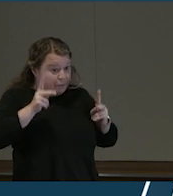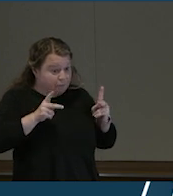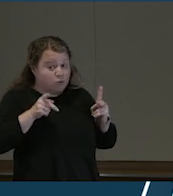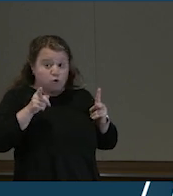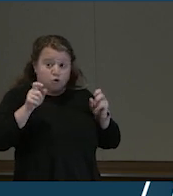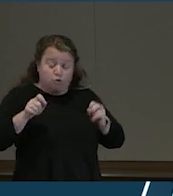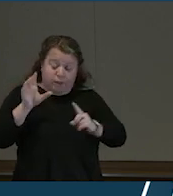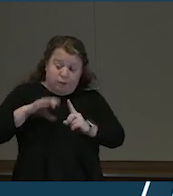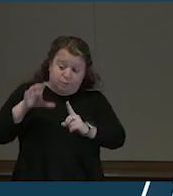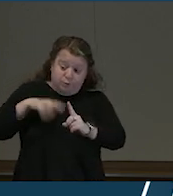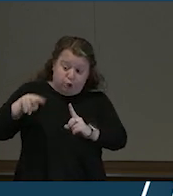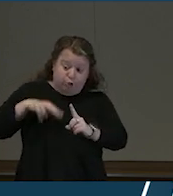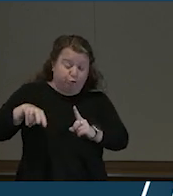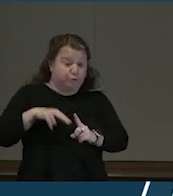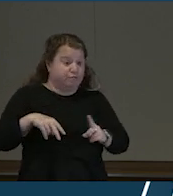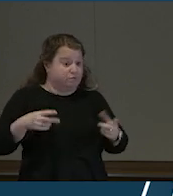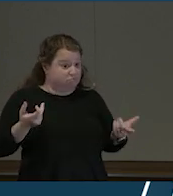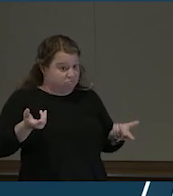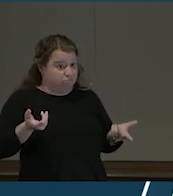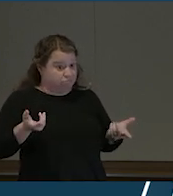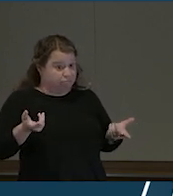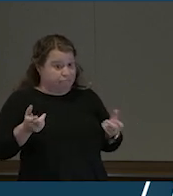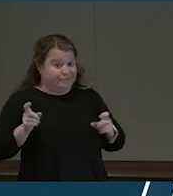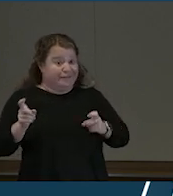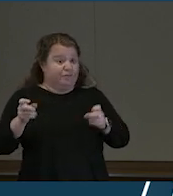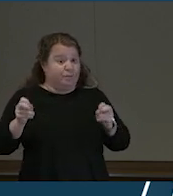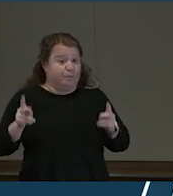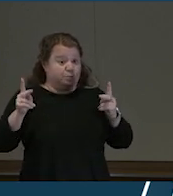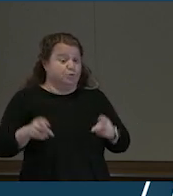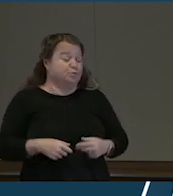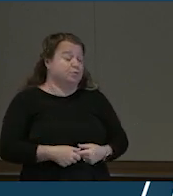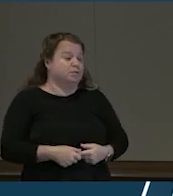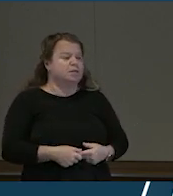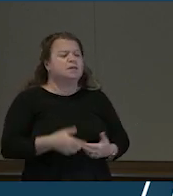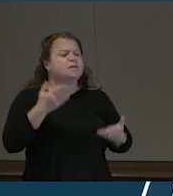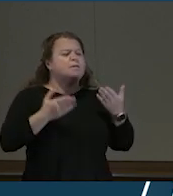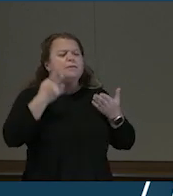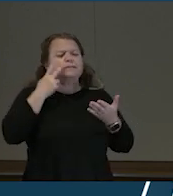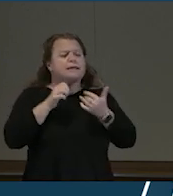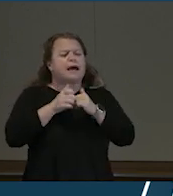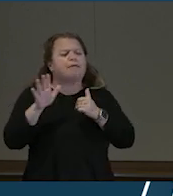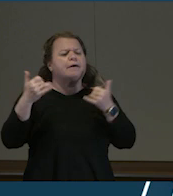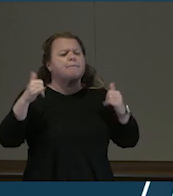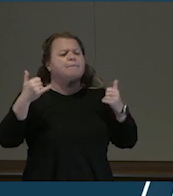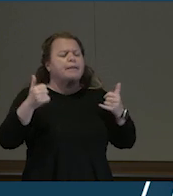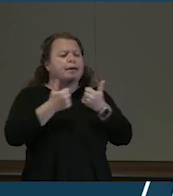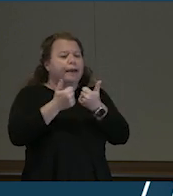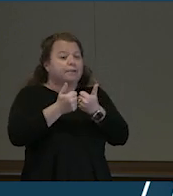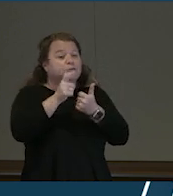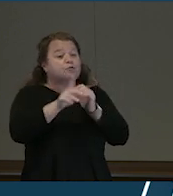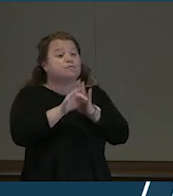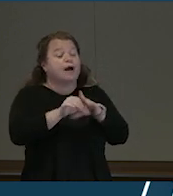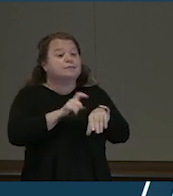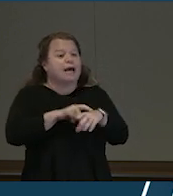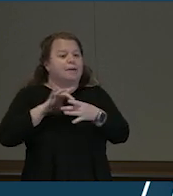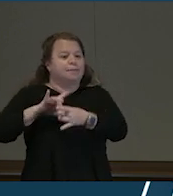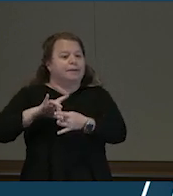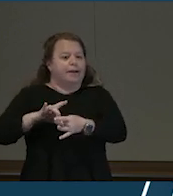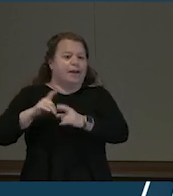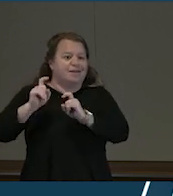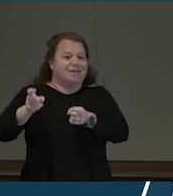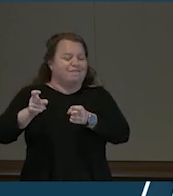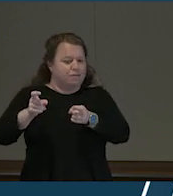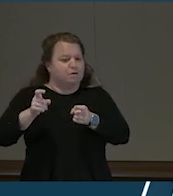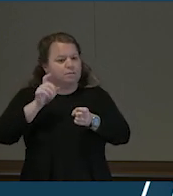observe? Maybe even observing the way they play games. Do you find time to connect and give them your